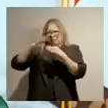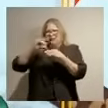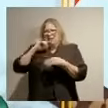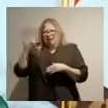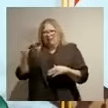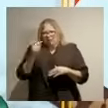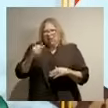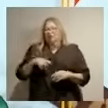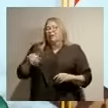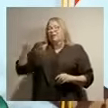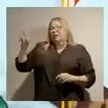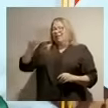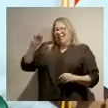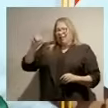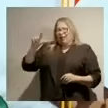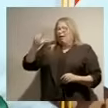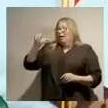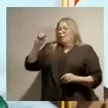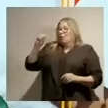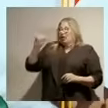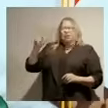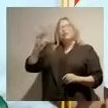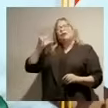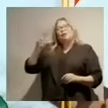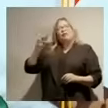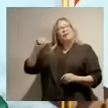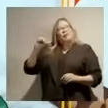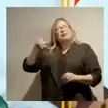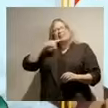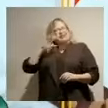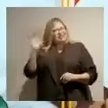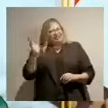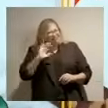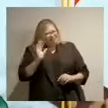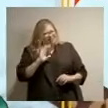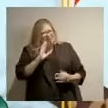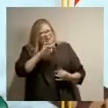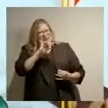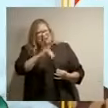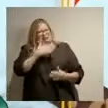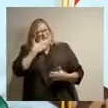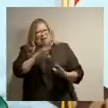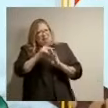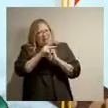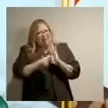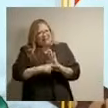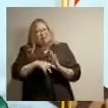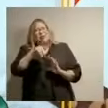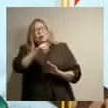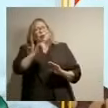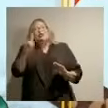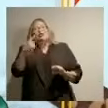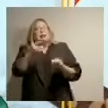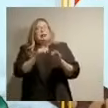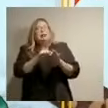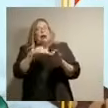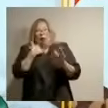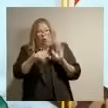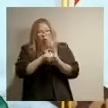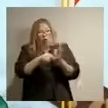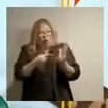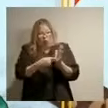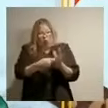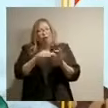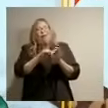called that bad fiscal policy. They said it would be, you know, kicking the deficit down the road. Are you still committed to